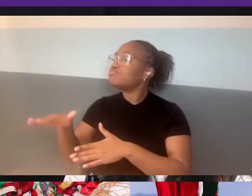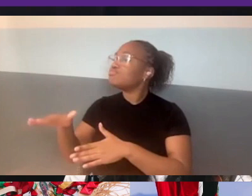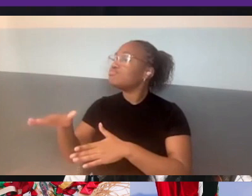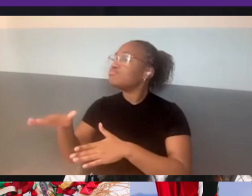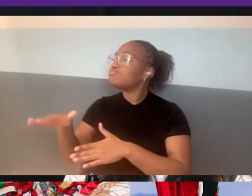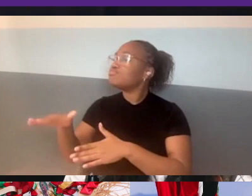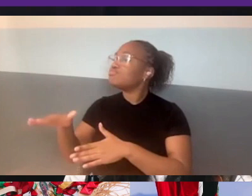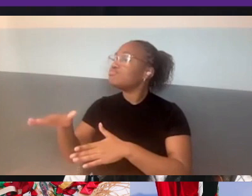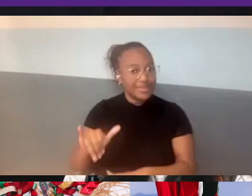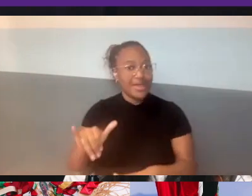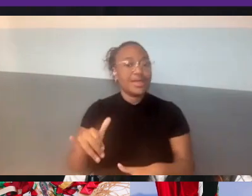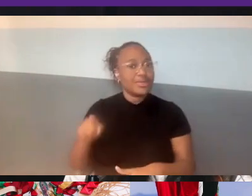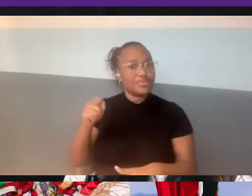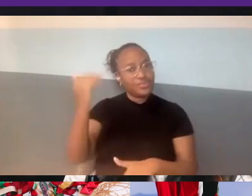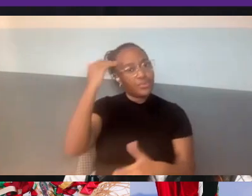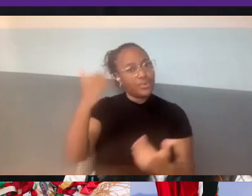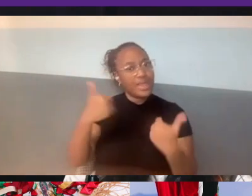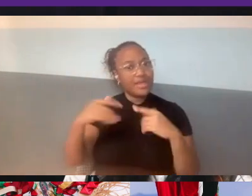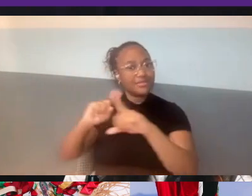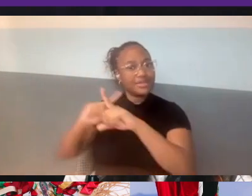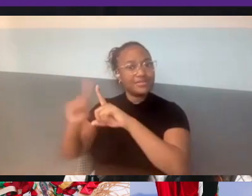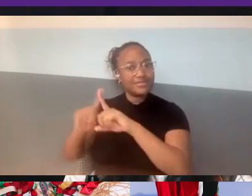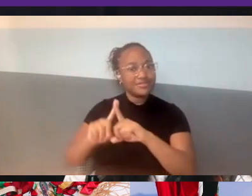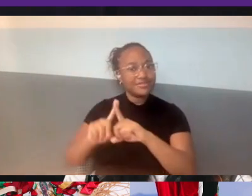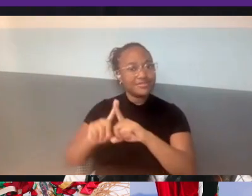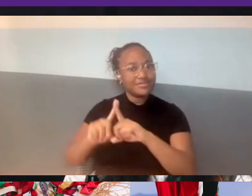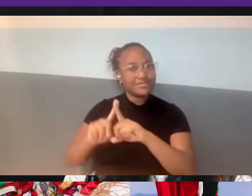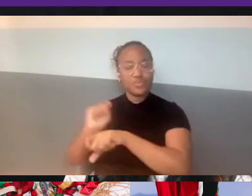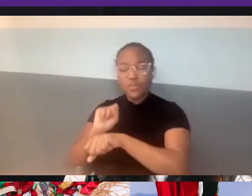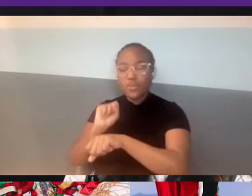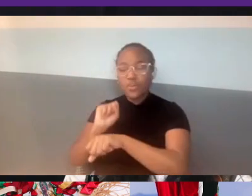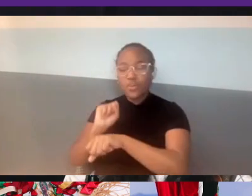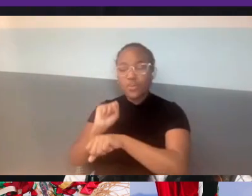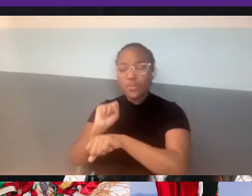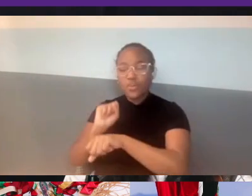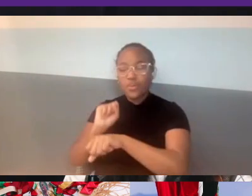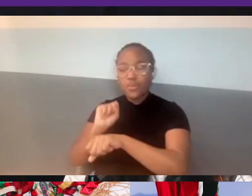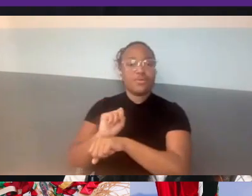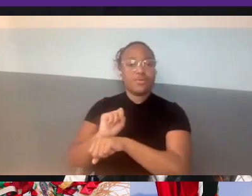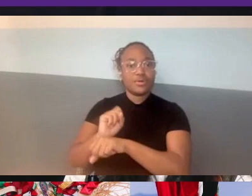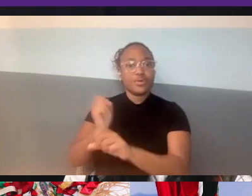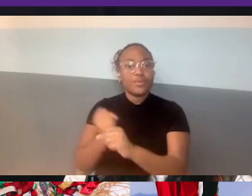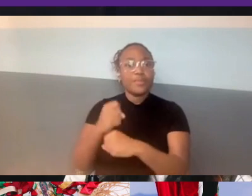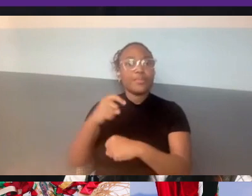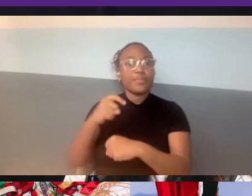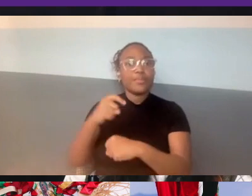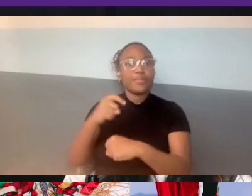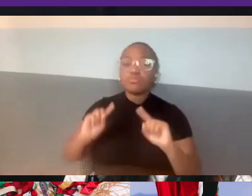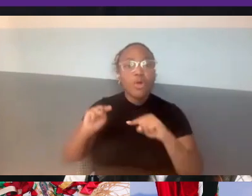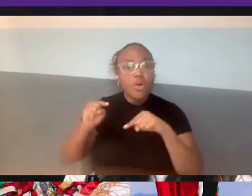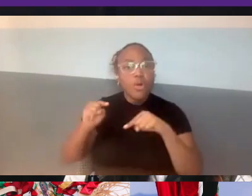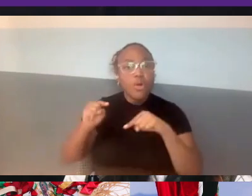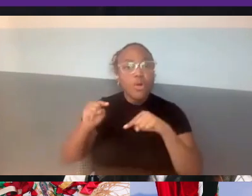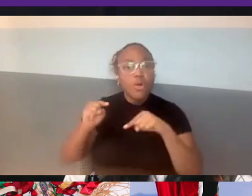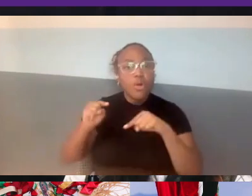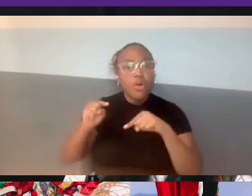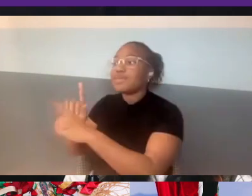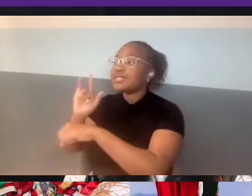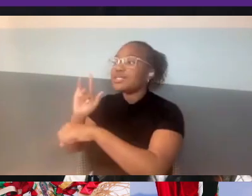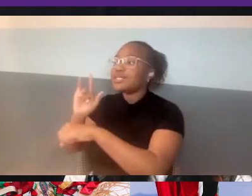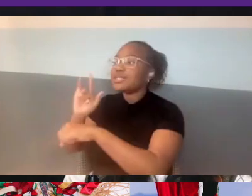and encounter ancestors. And so we brought alms and flowers and did making